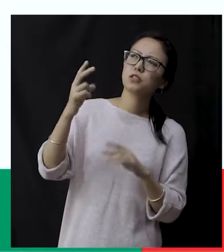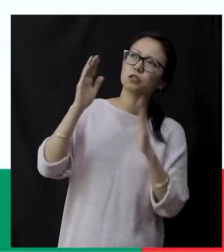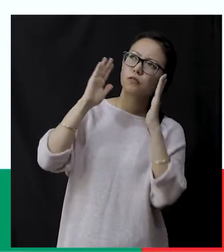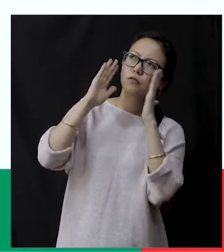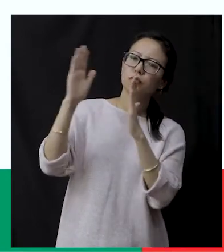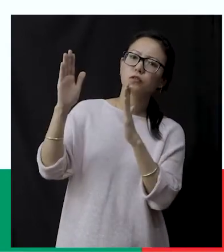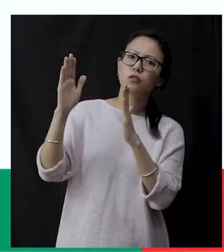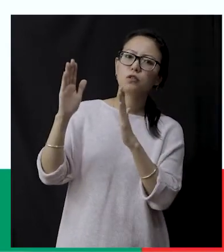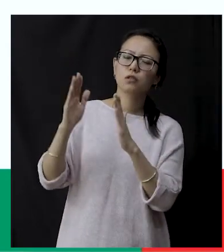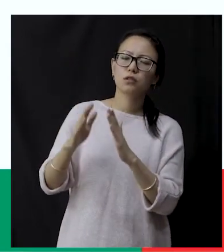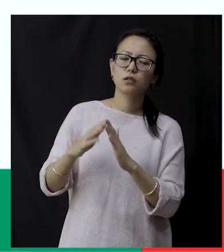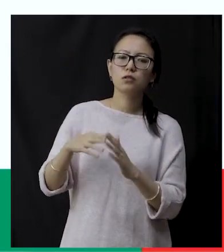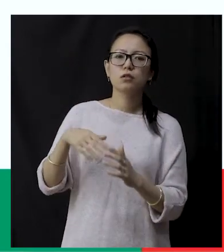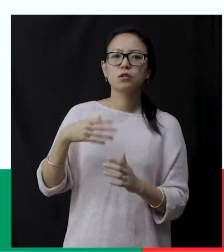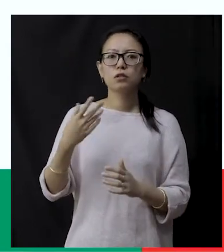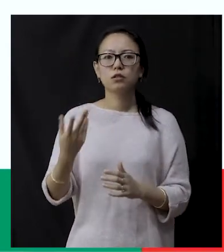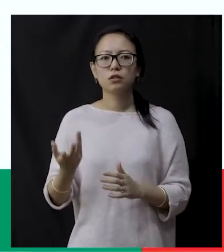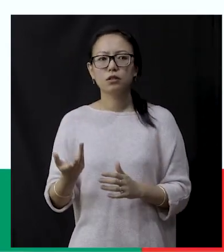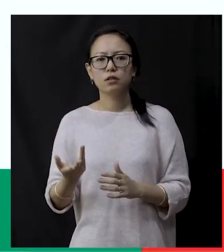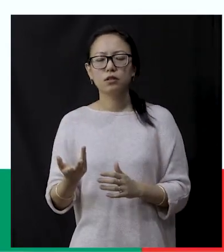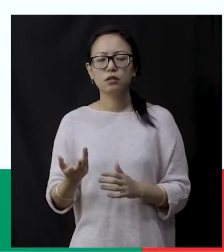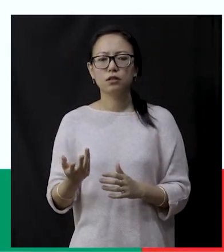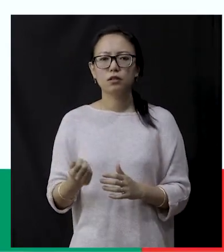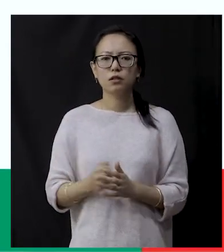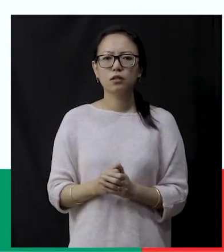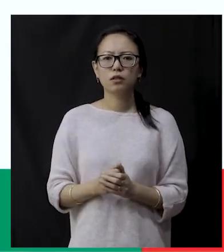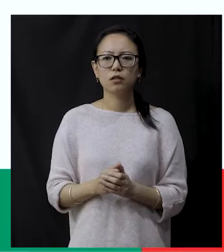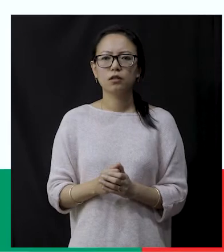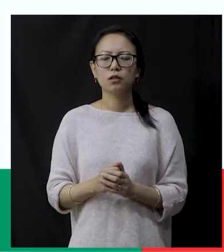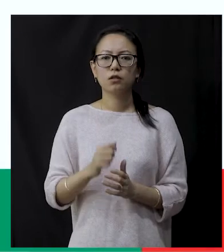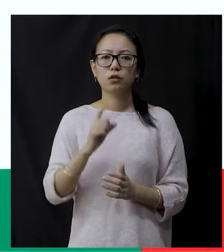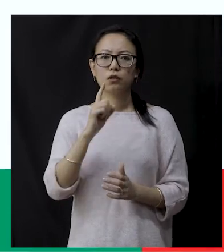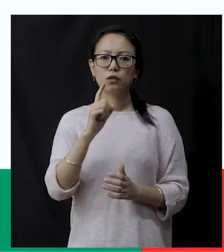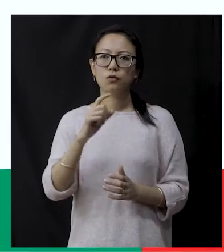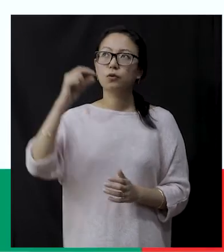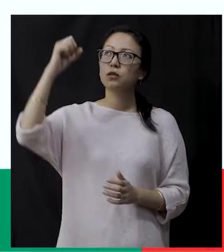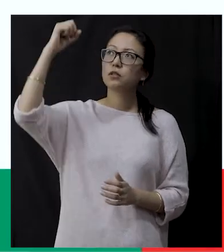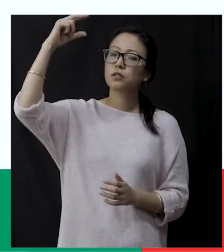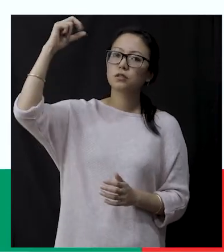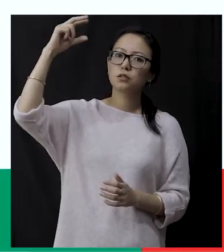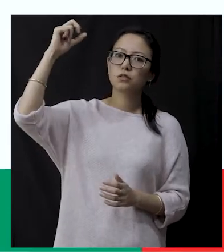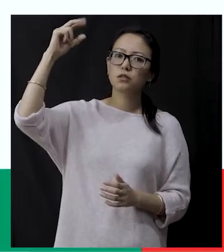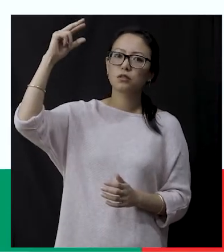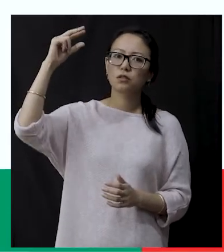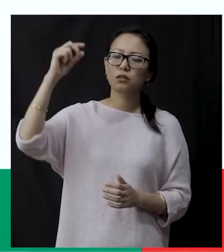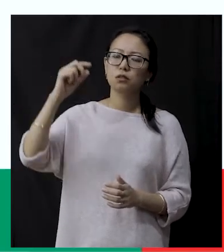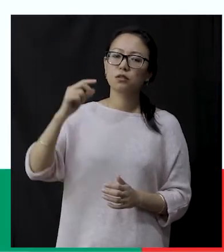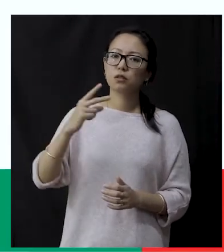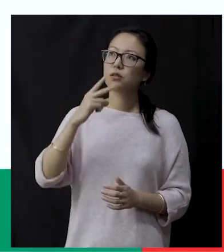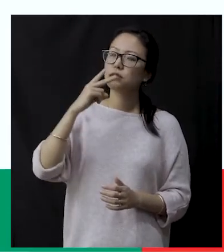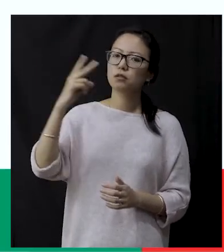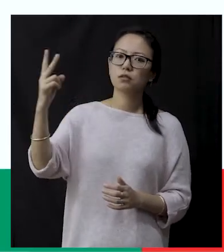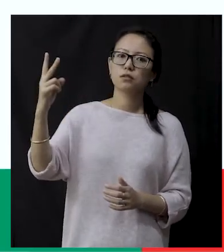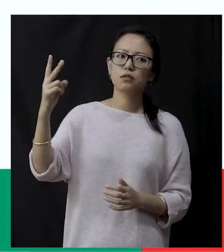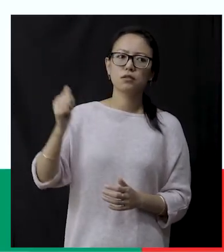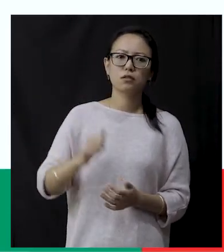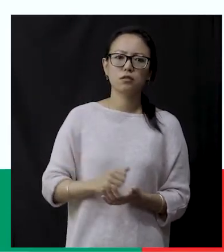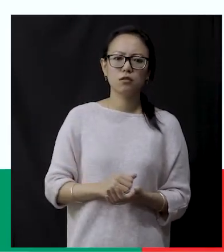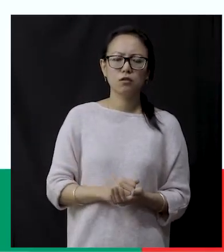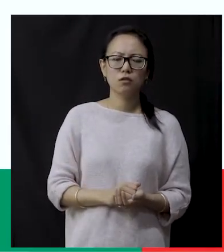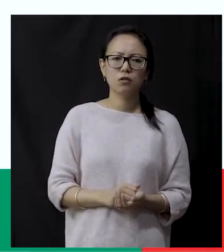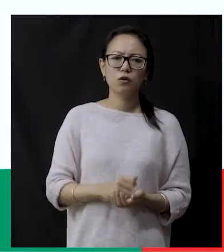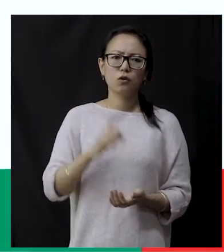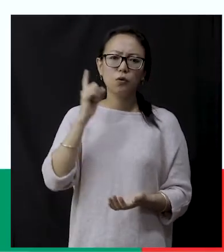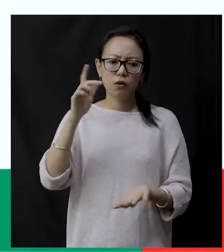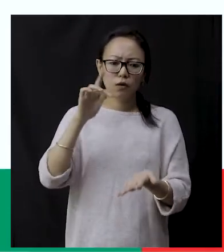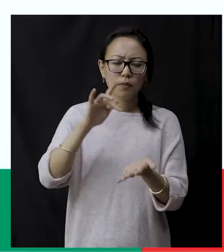which seems to be in the same place, will not move. Okay? So